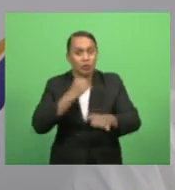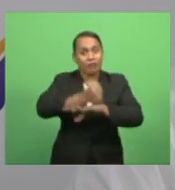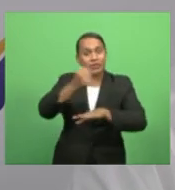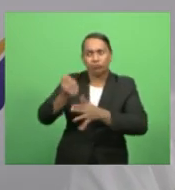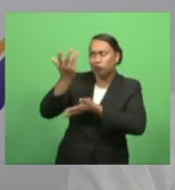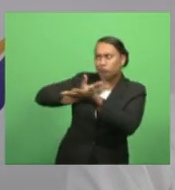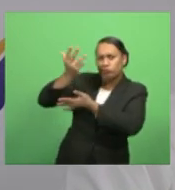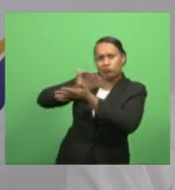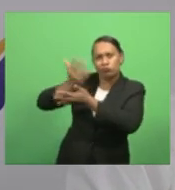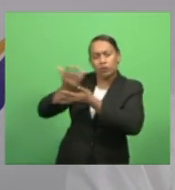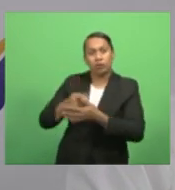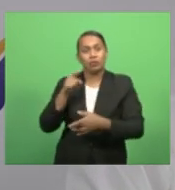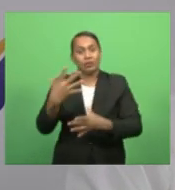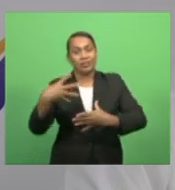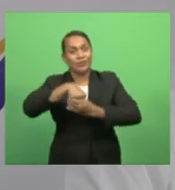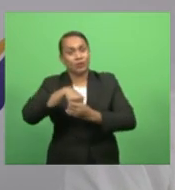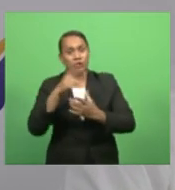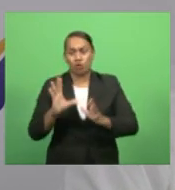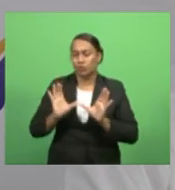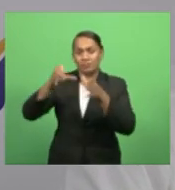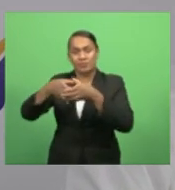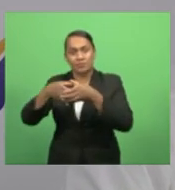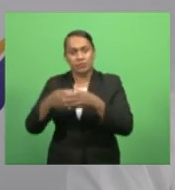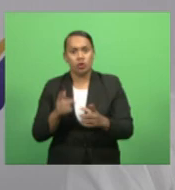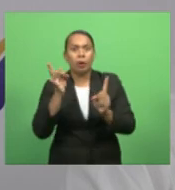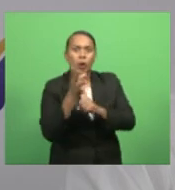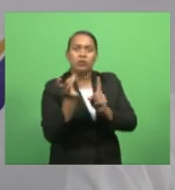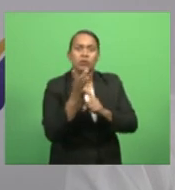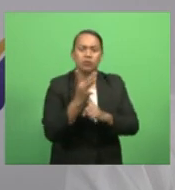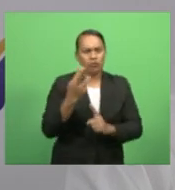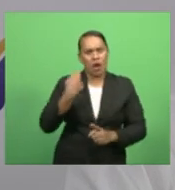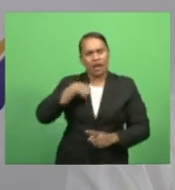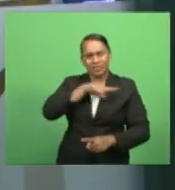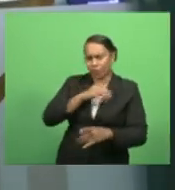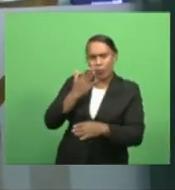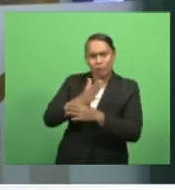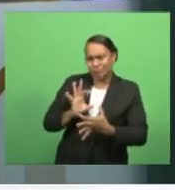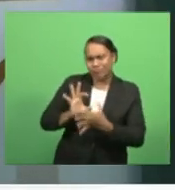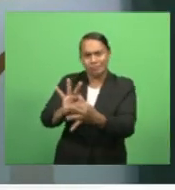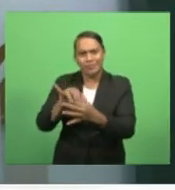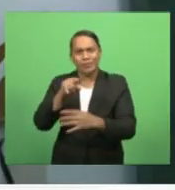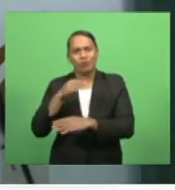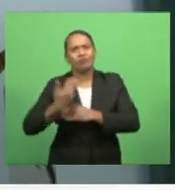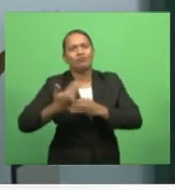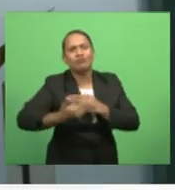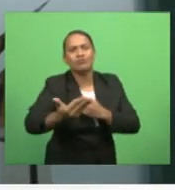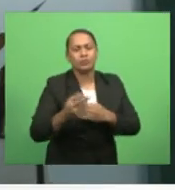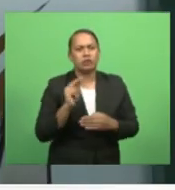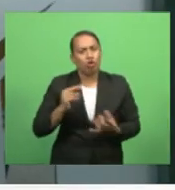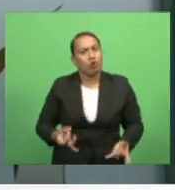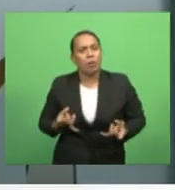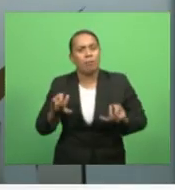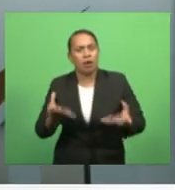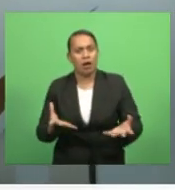bubble. And that's a critical part of the work going forward, but we need to be ready. With the aim to increase Fiji's investment portfolio